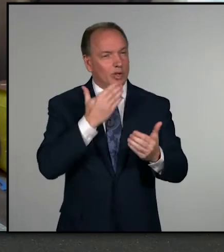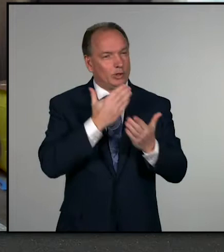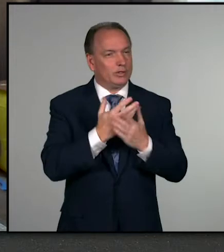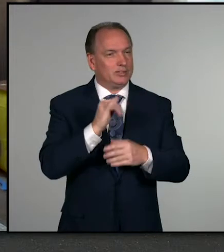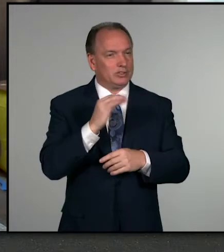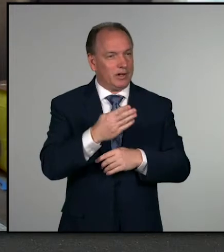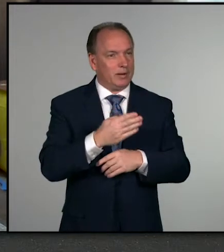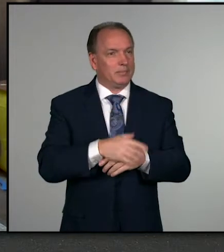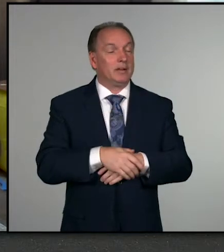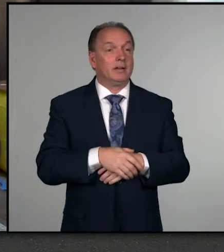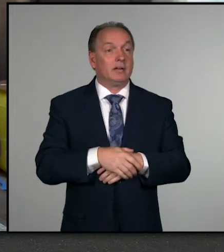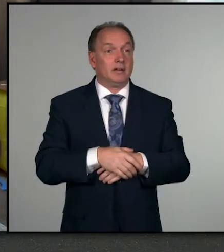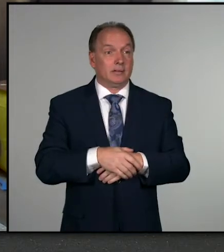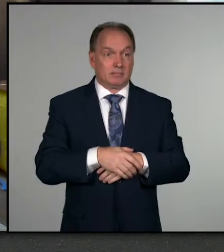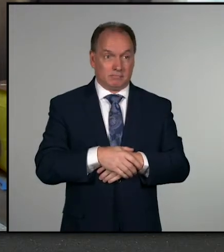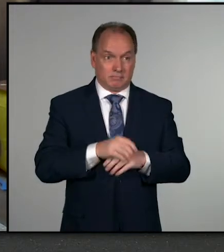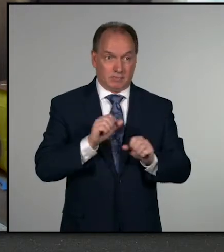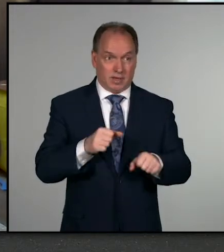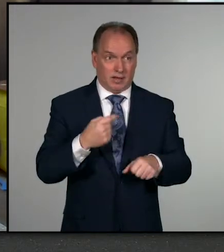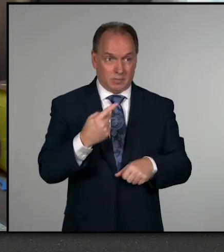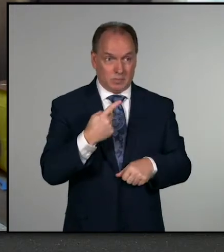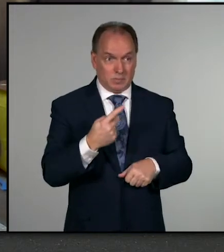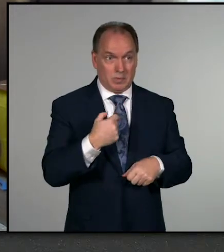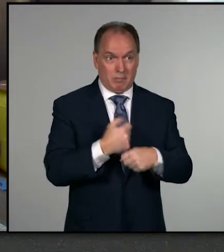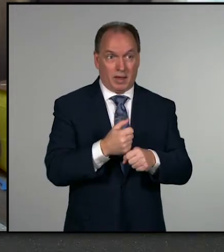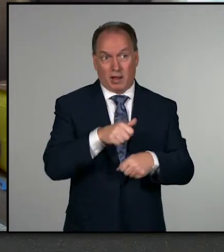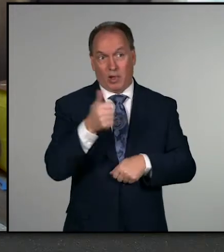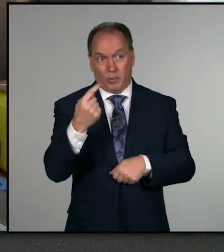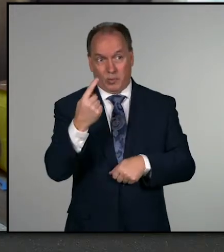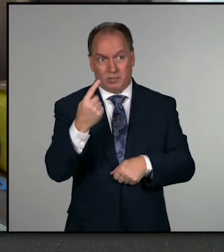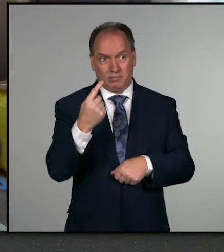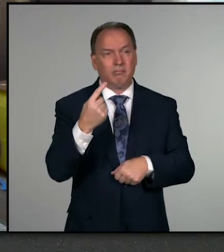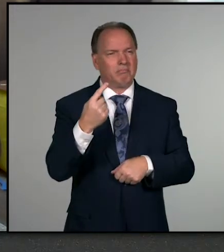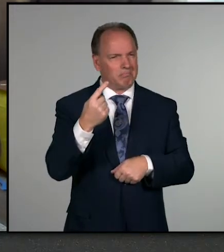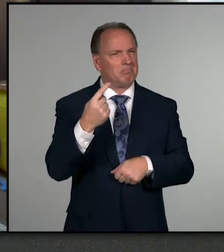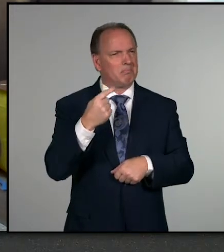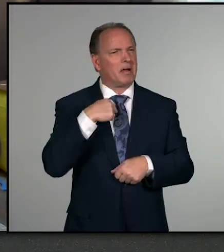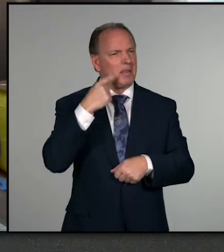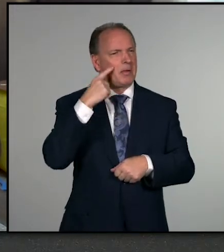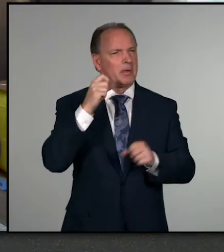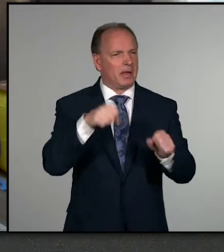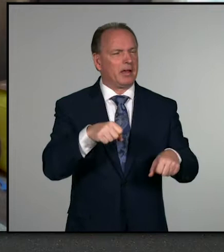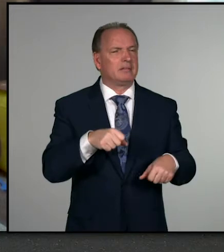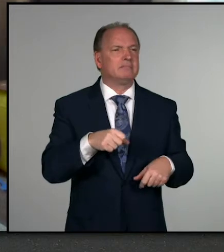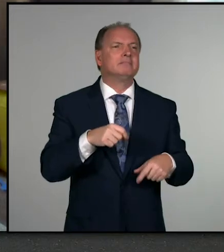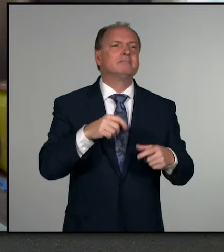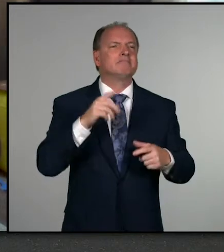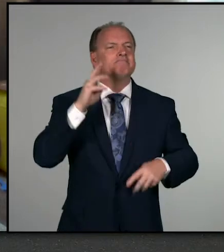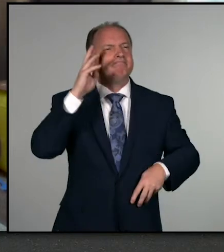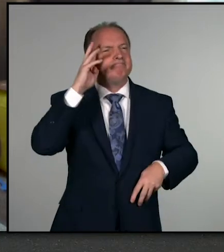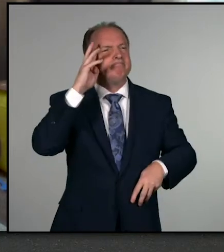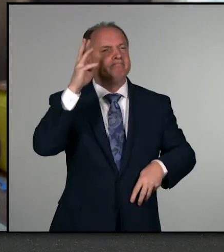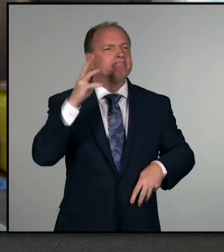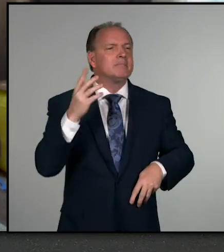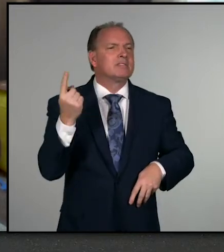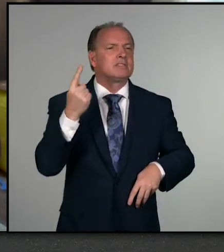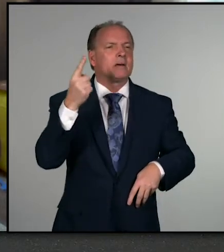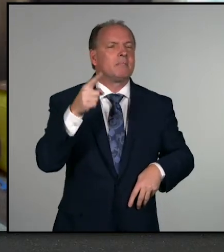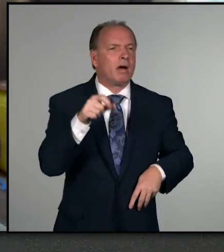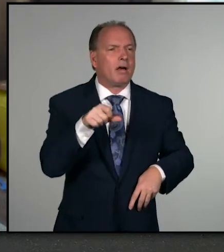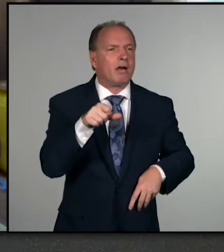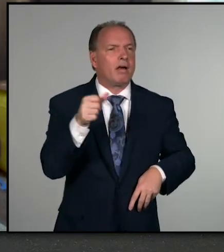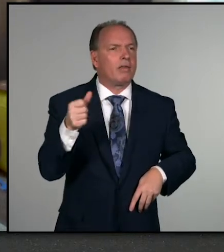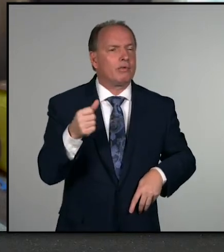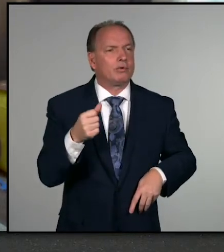Wonderful job. Do you think we can make another pattern? I think we can. How about